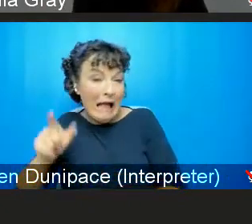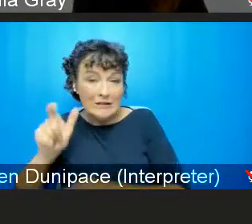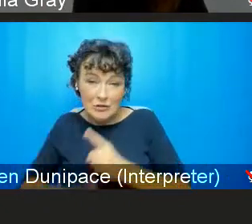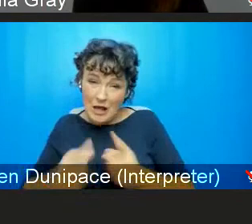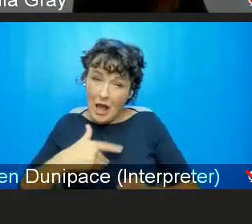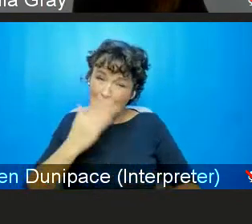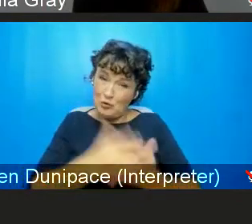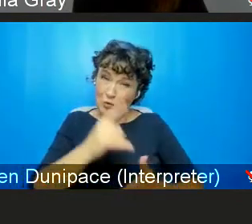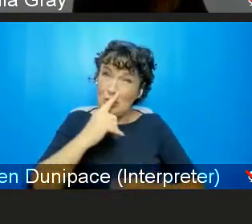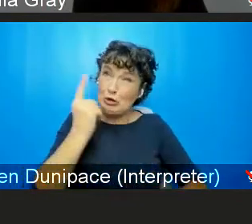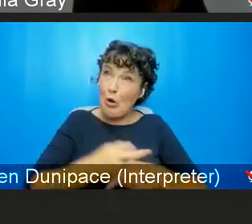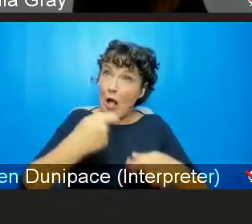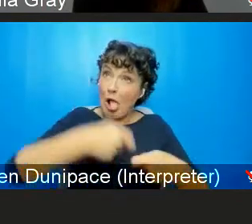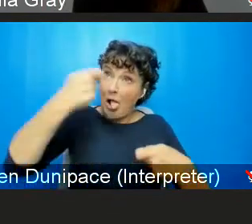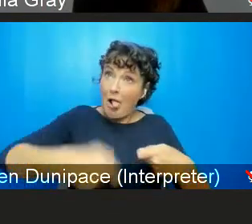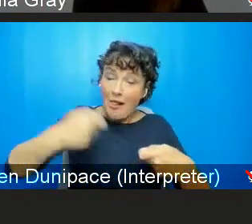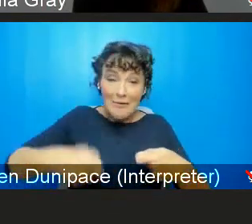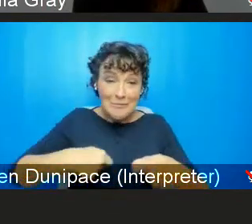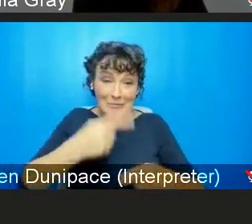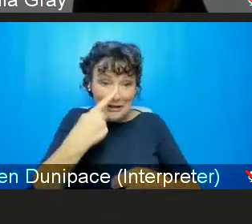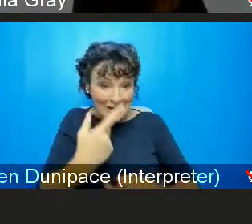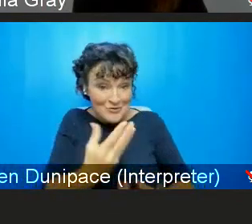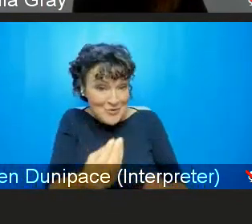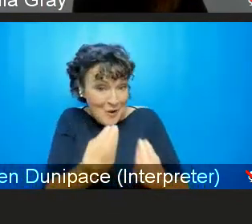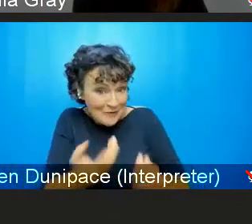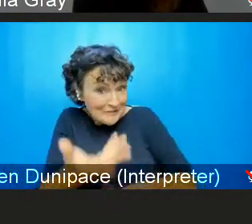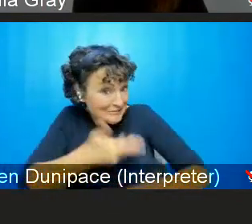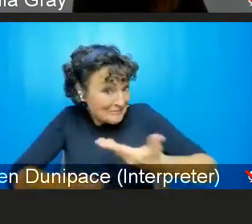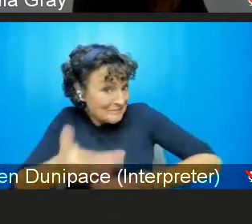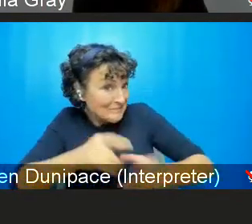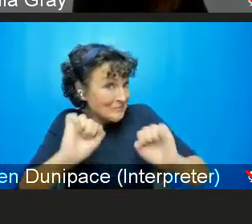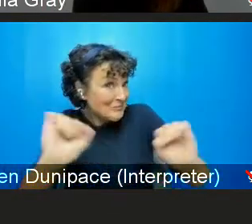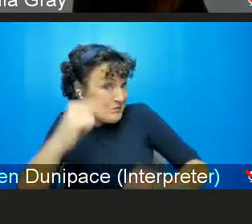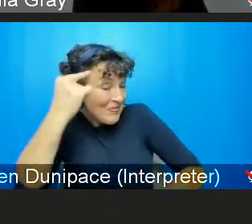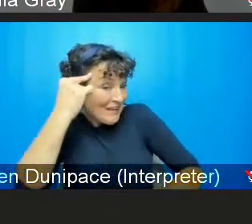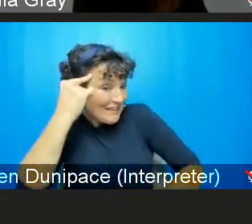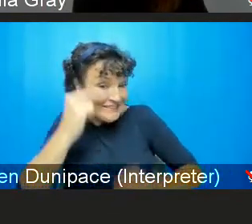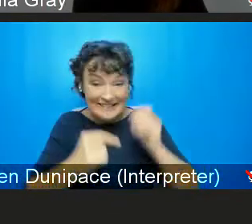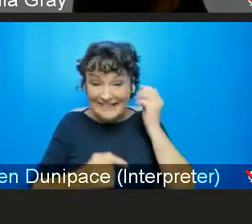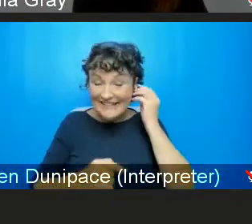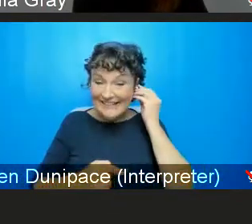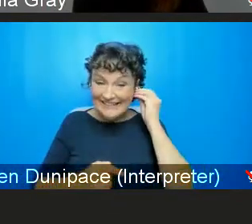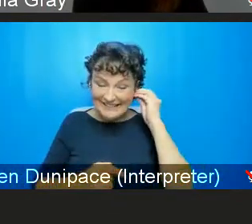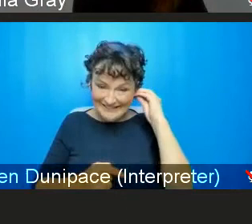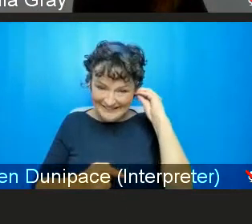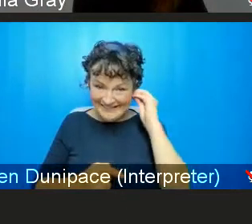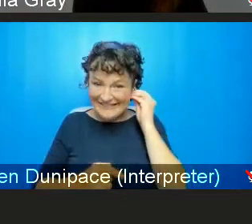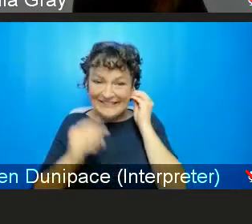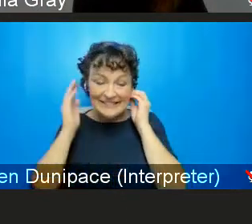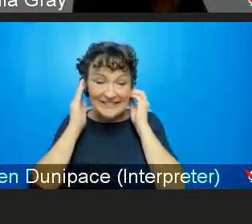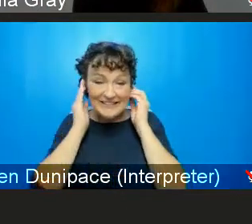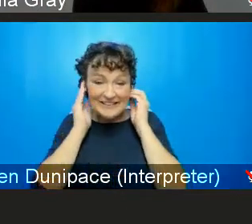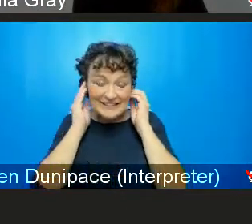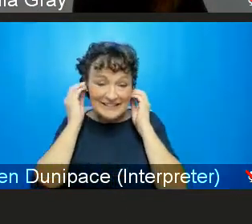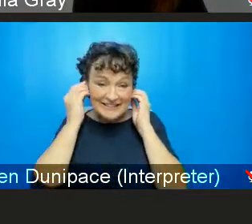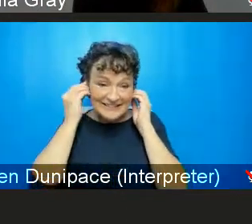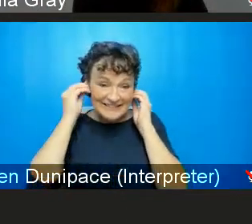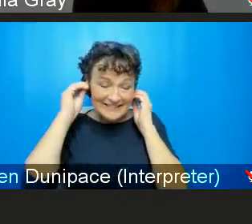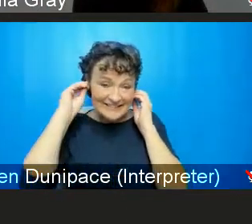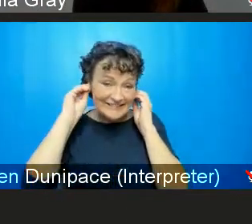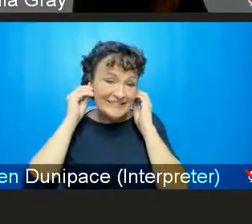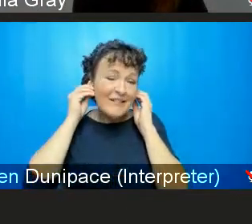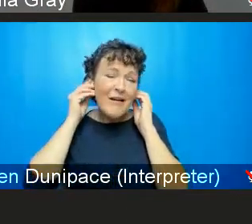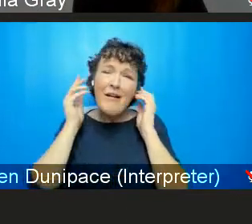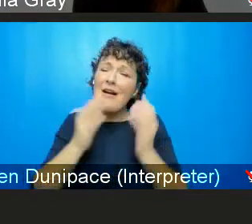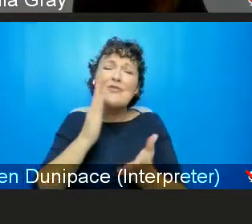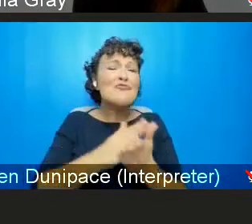about that, but if you want to offer your perspective on this. No, it's a great thing to talk about, it really is. And I